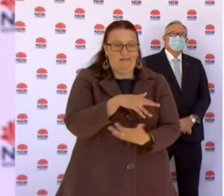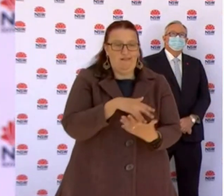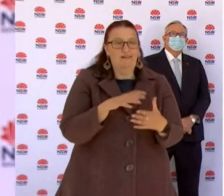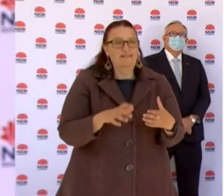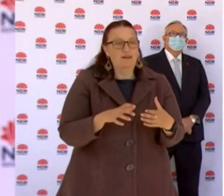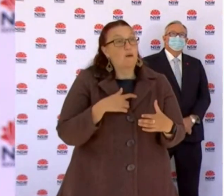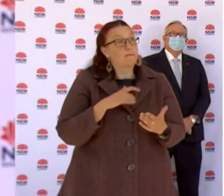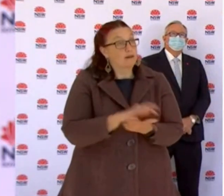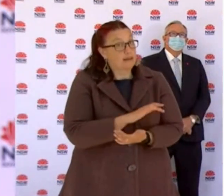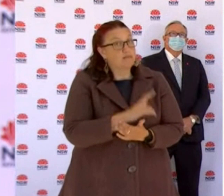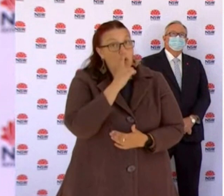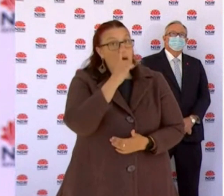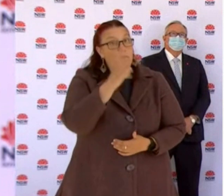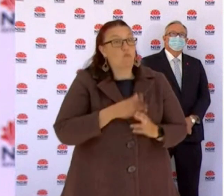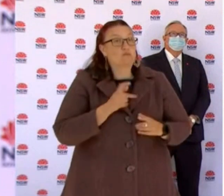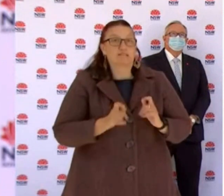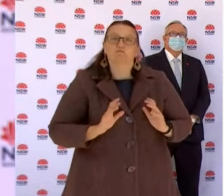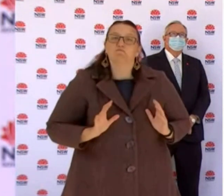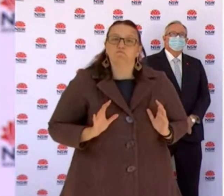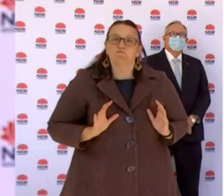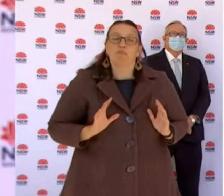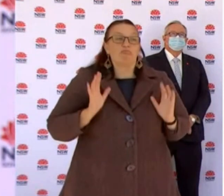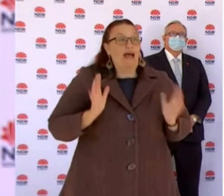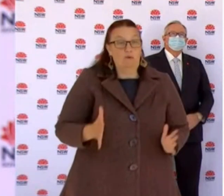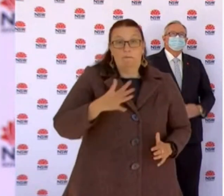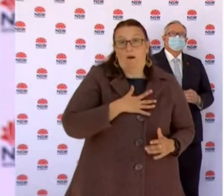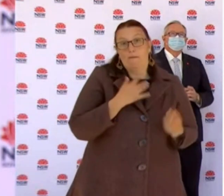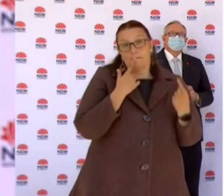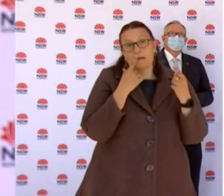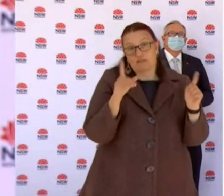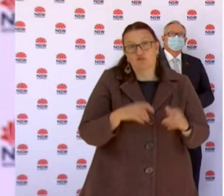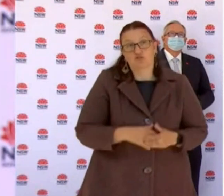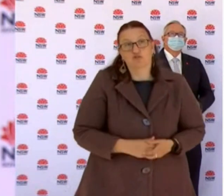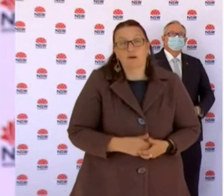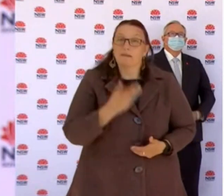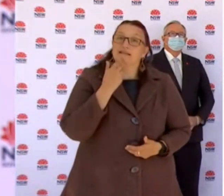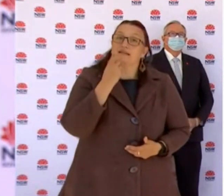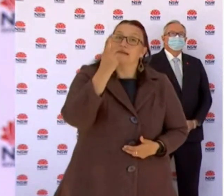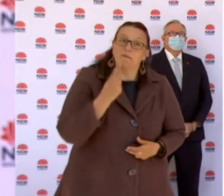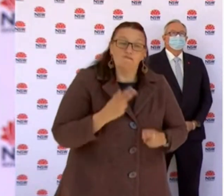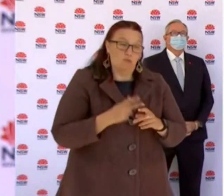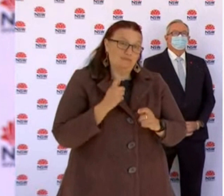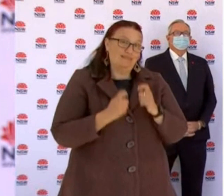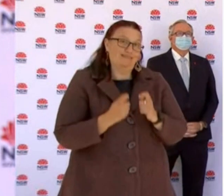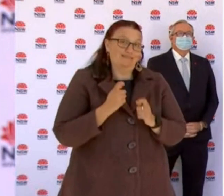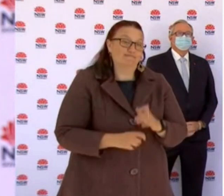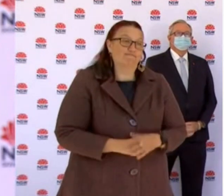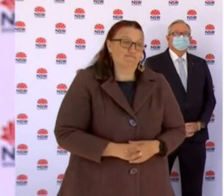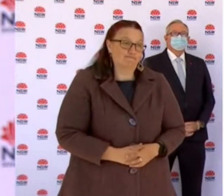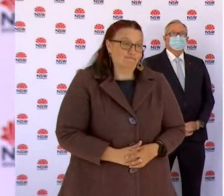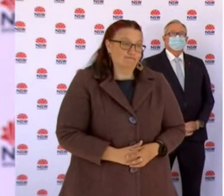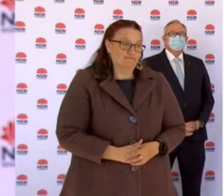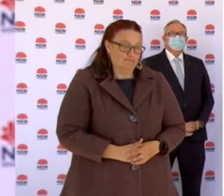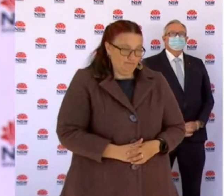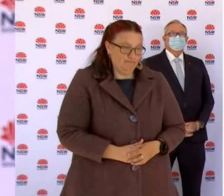that individuals have come forward to get tested, and that's my message. Please come forward to get tested. We're also pleased that people